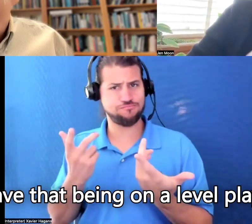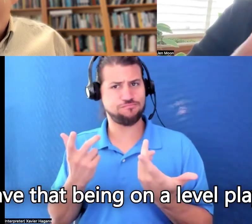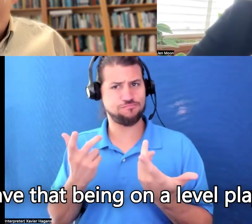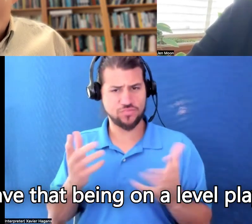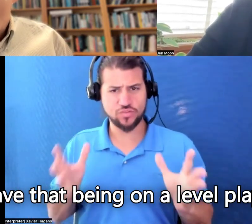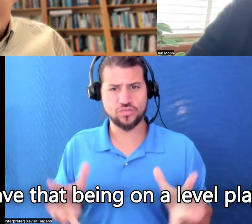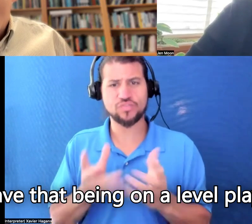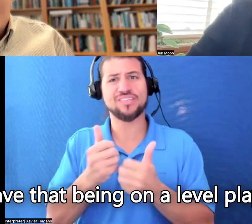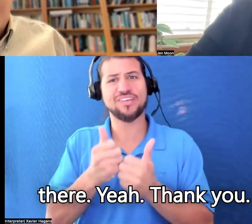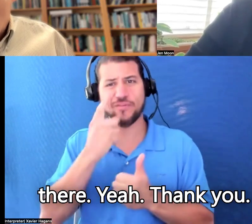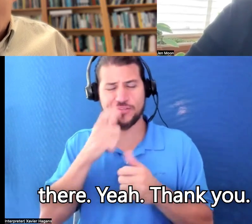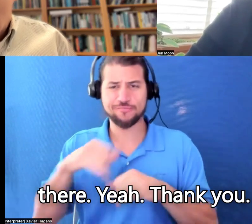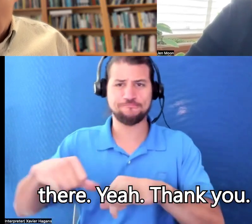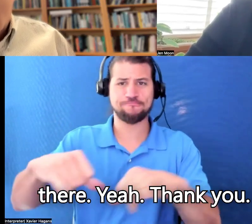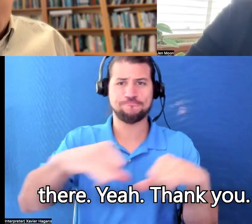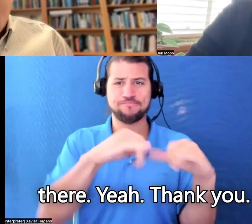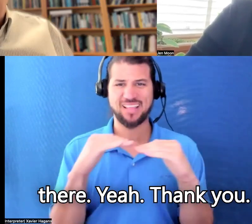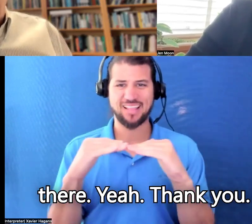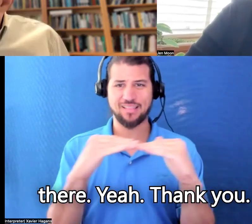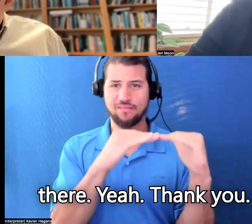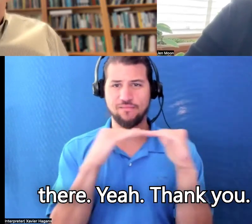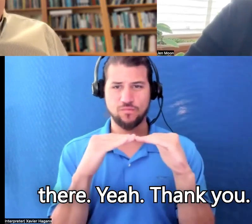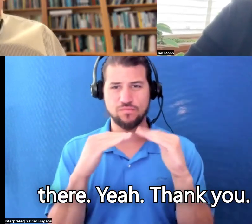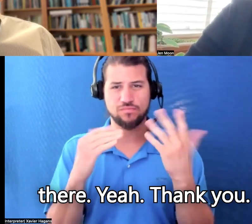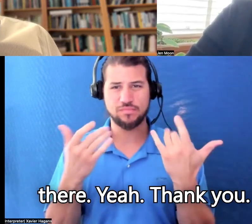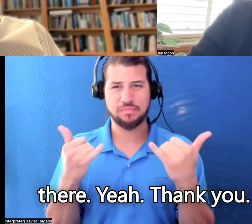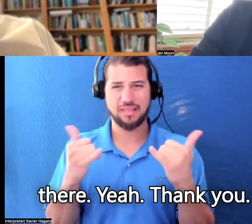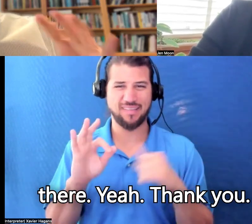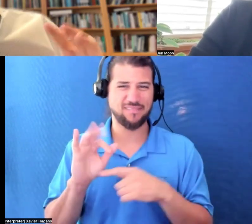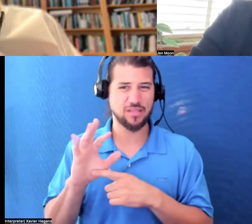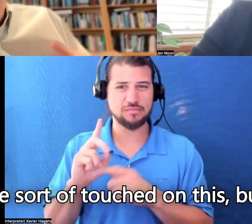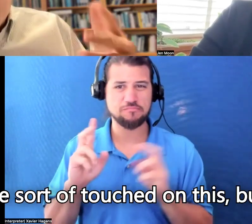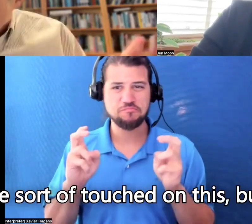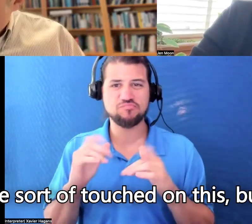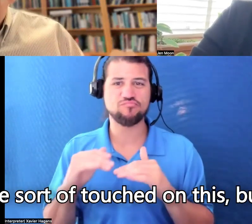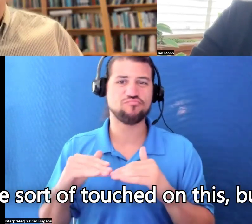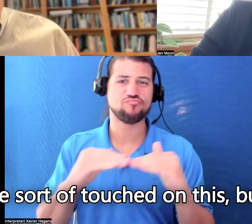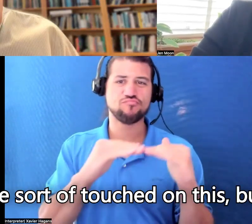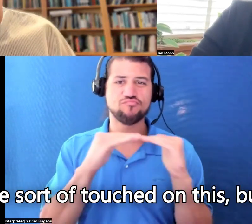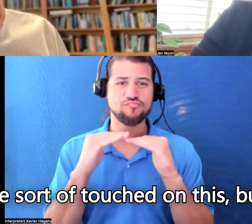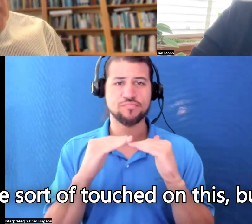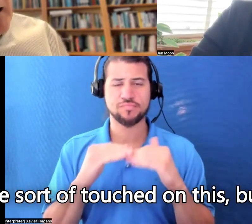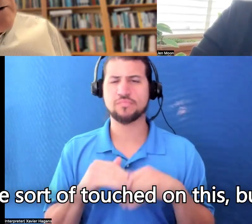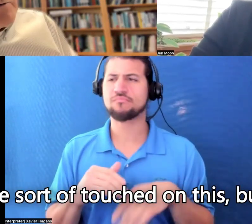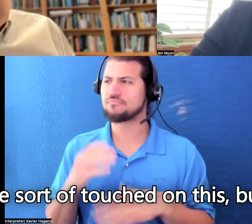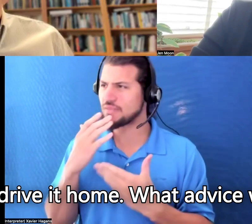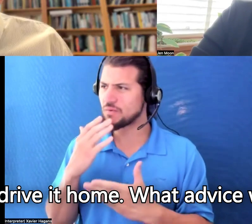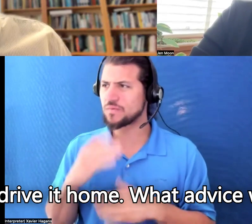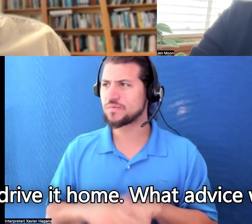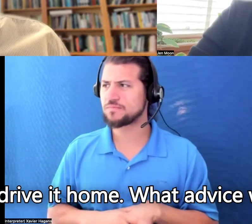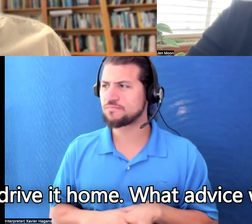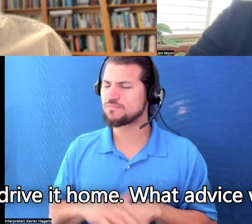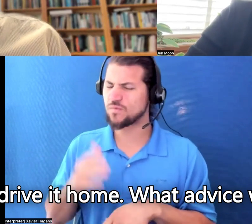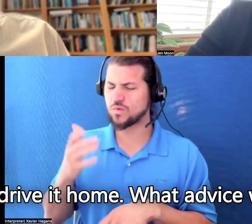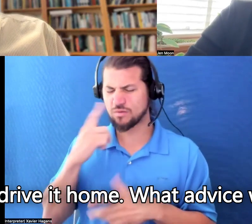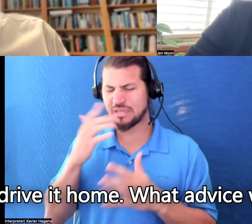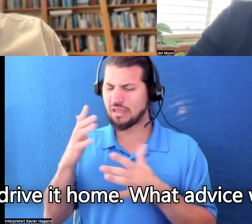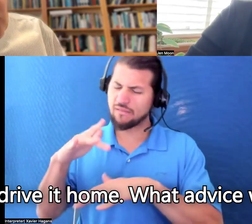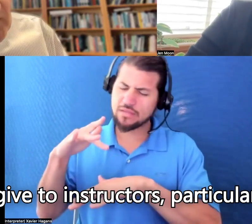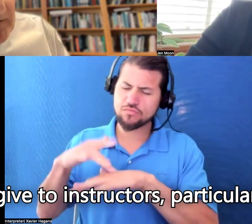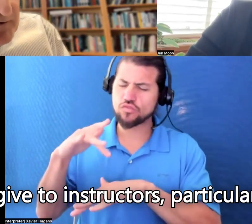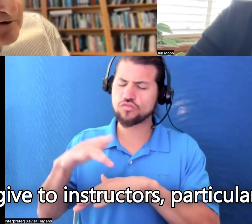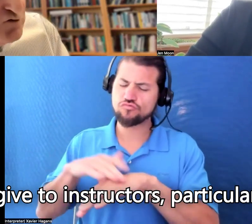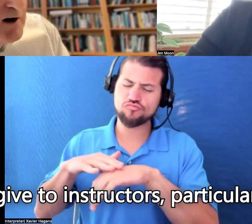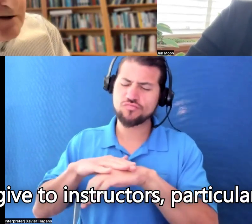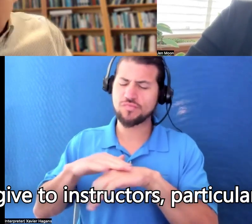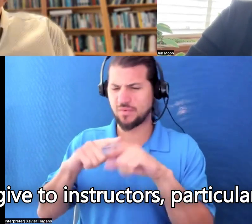that being on a level playing field there. Yeah. Okay. Thank you. So we sort of touched on this, but I'll sort of drive it home. What advice would